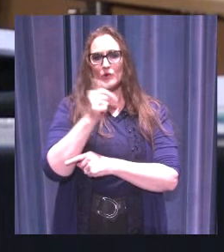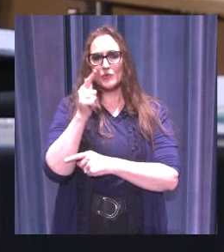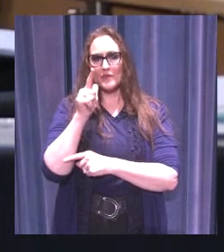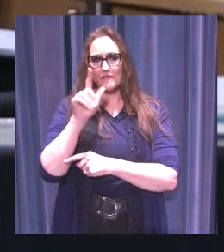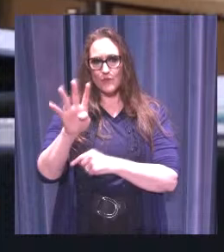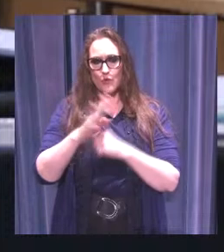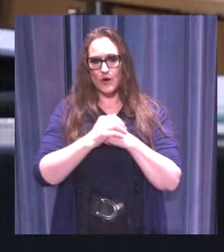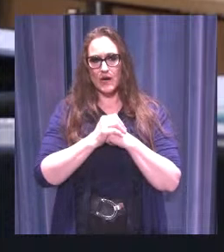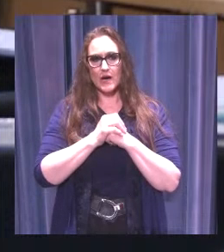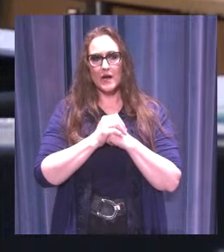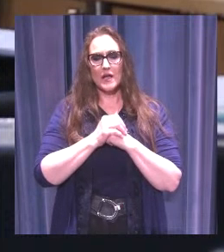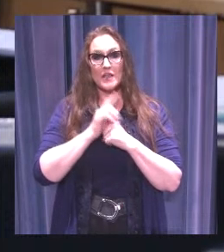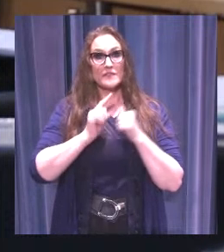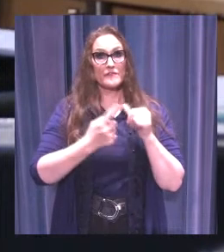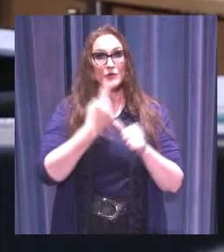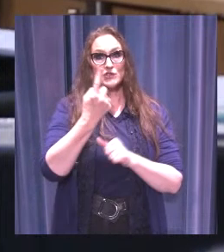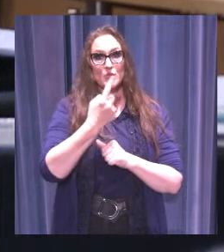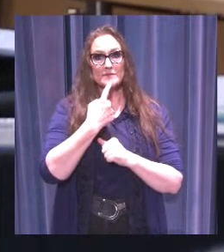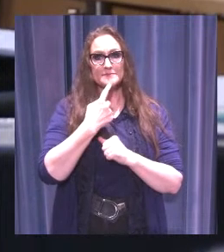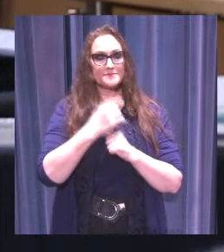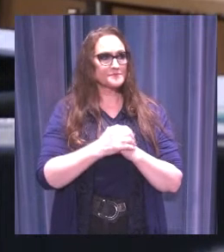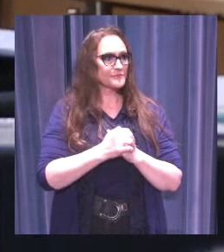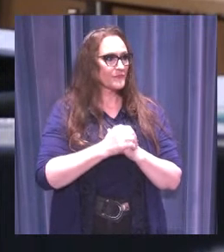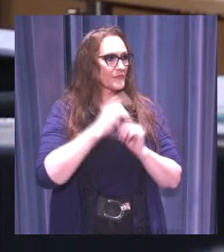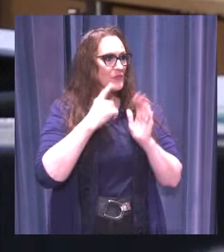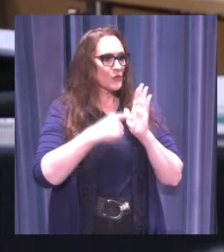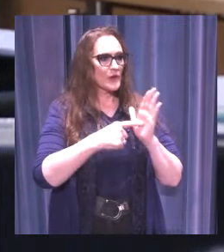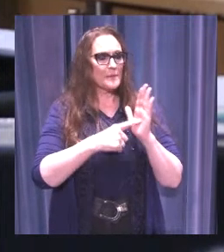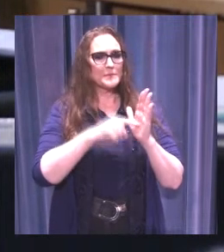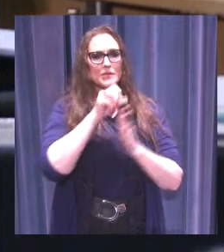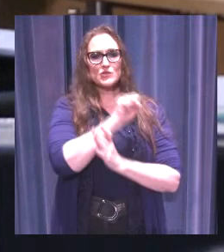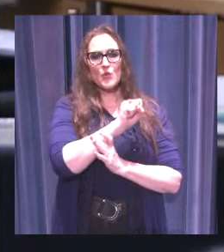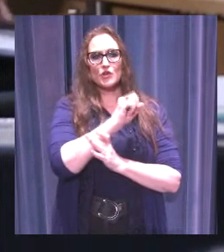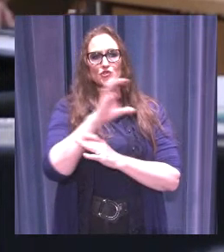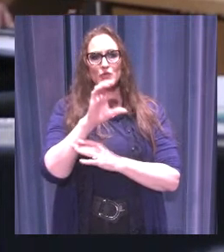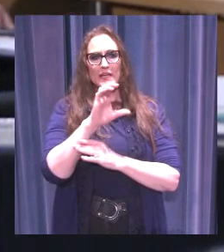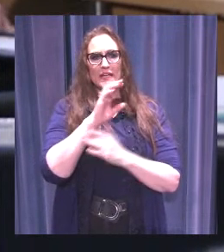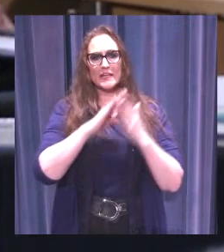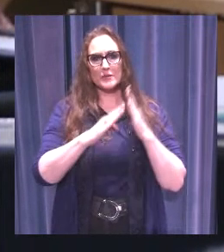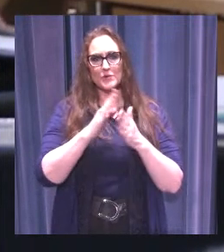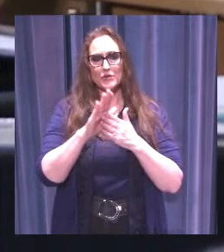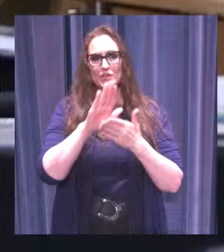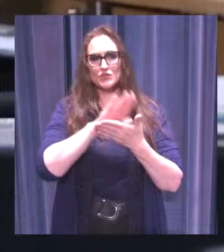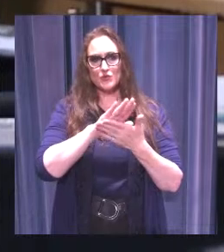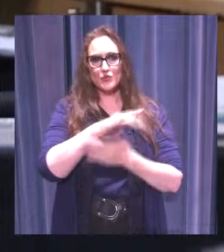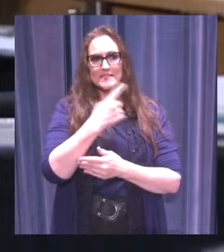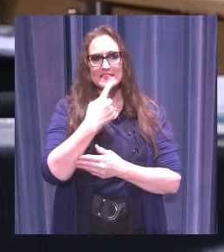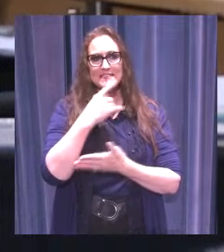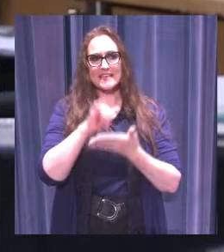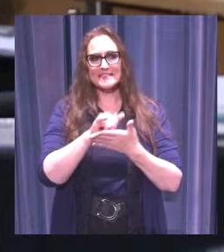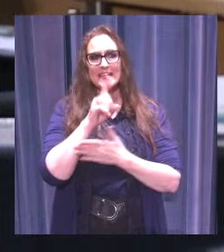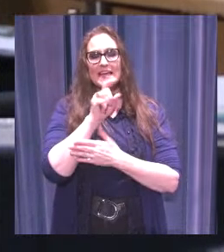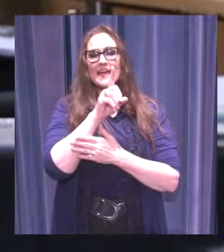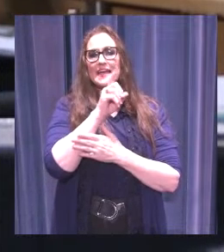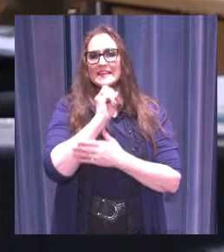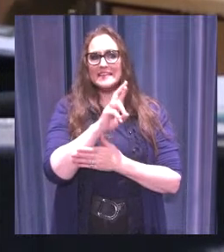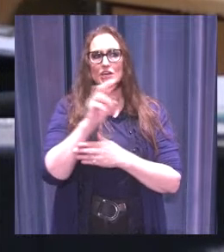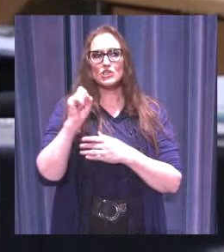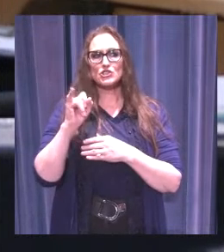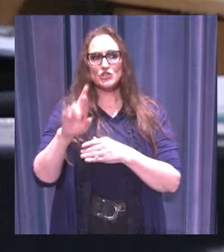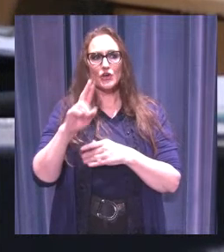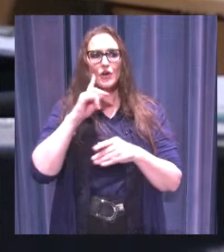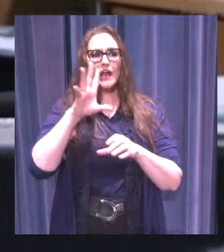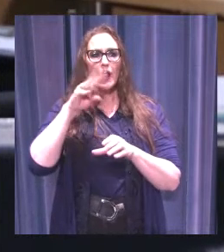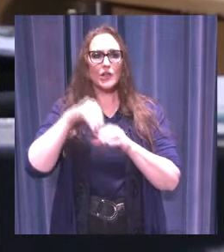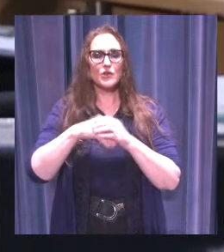The first is representing Swartz Creek Community Schools, and it states, "Dear Sir, Madam,